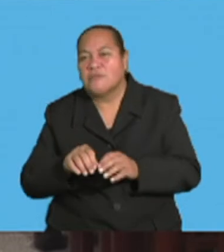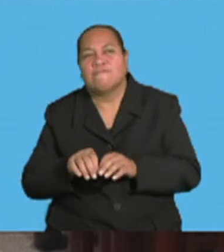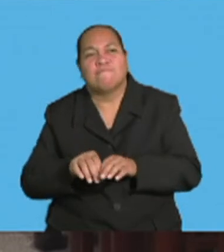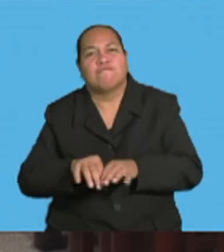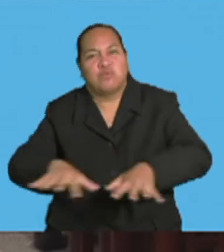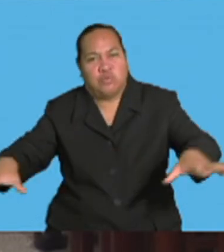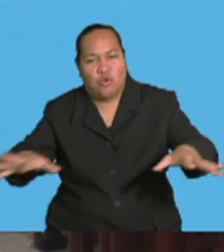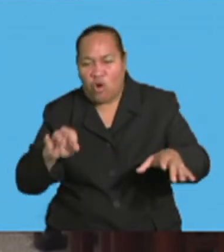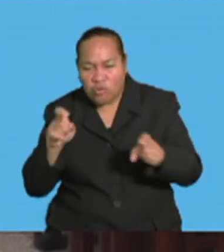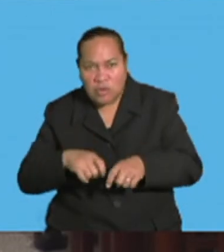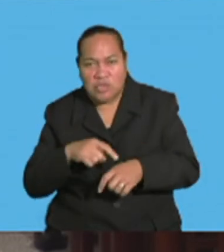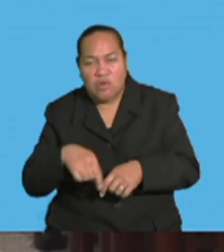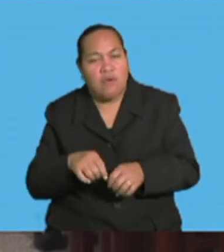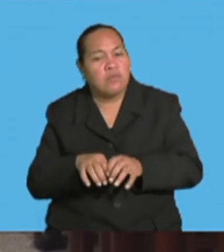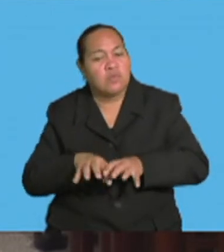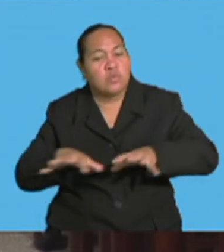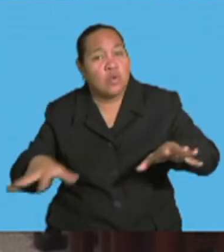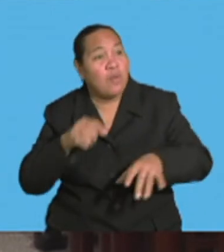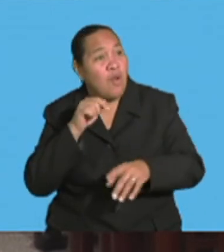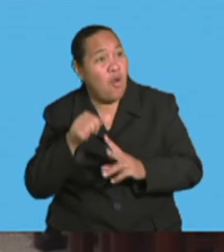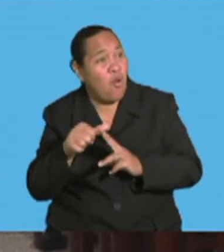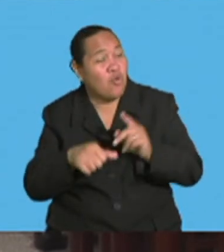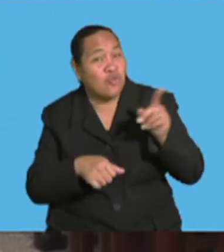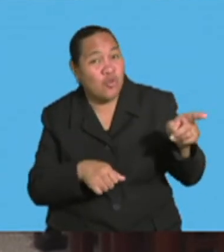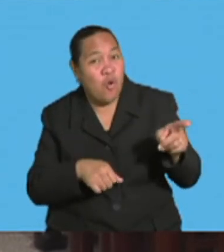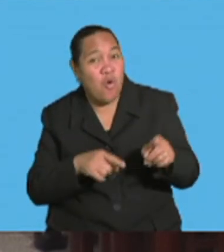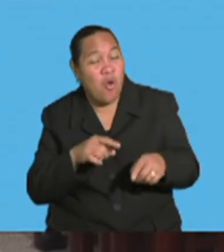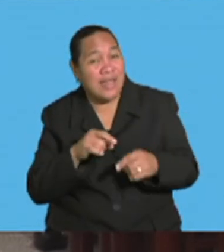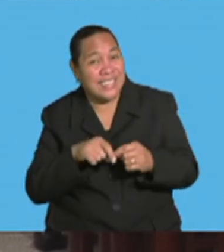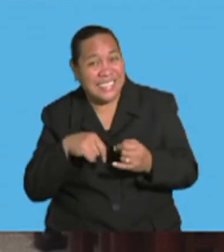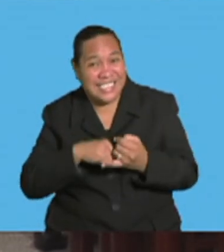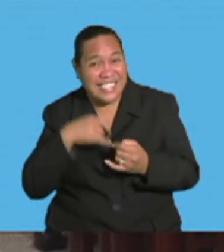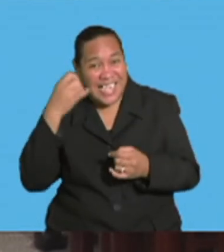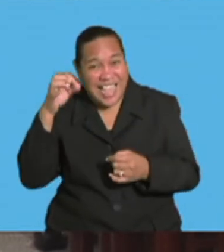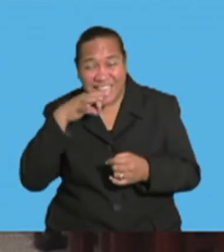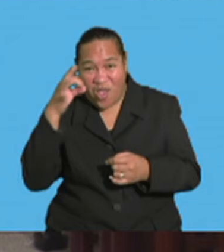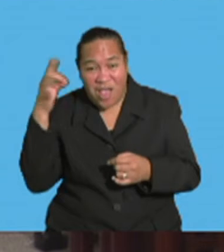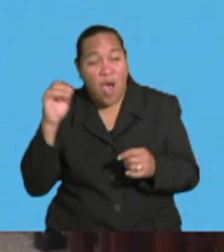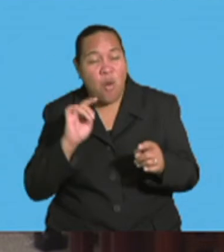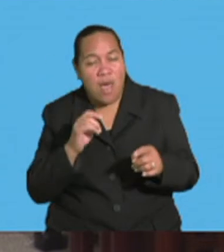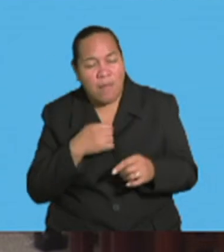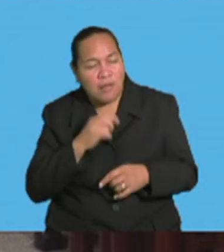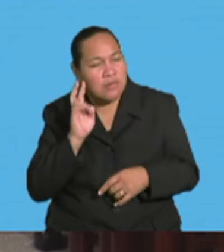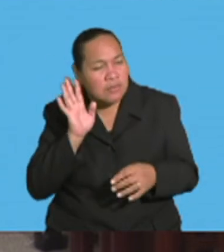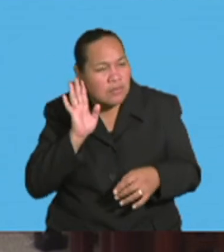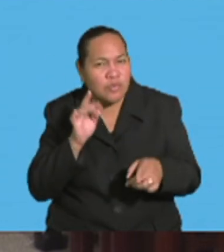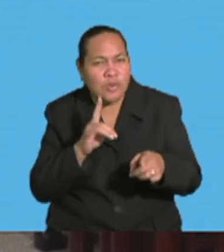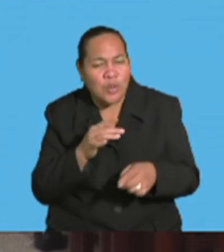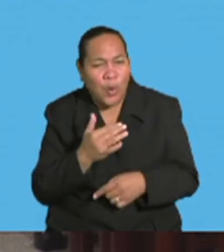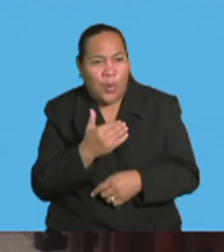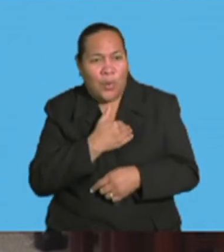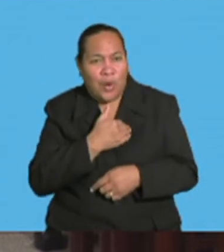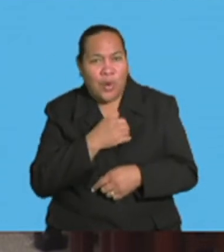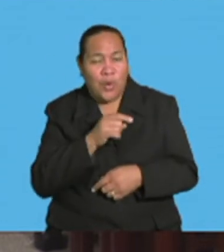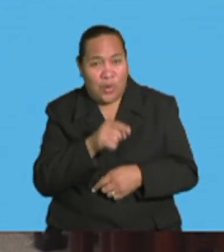back, and I was really touched by the statement made by the station officer that